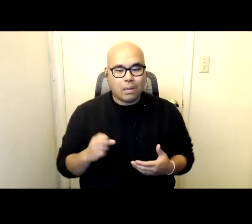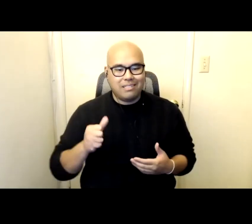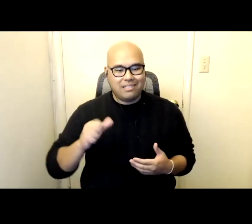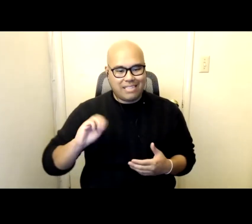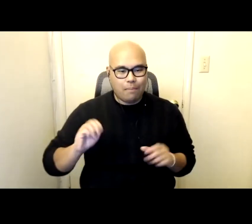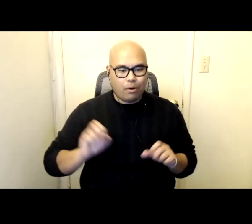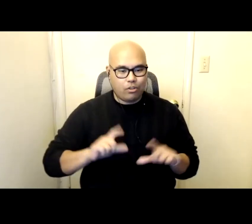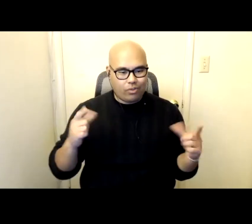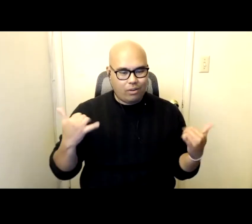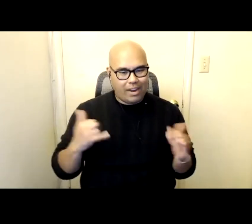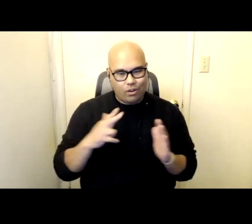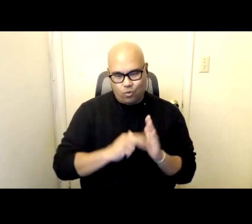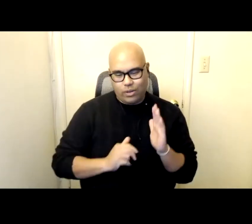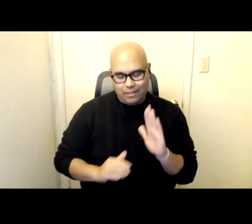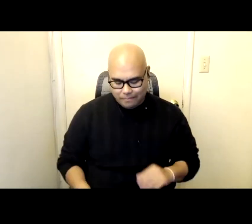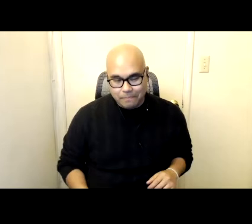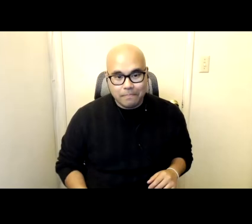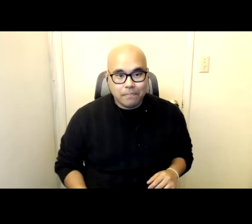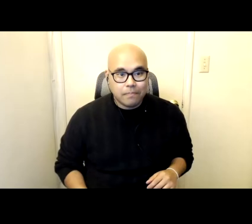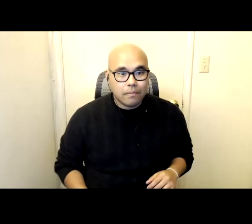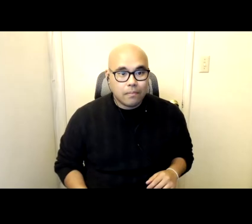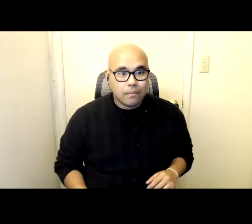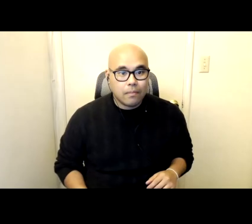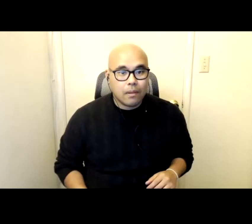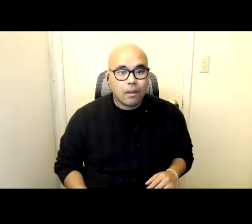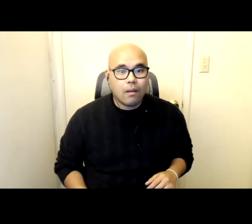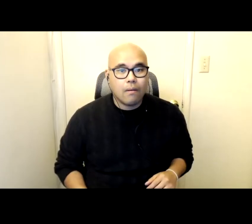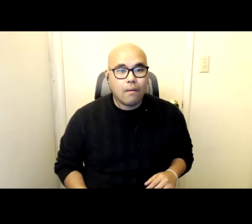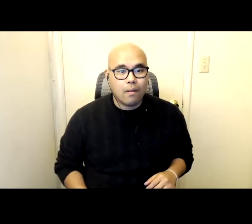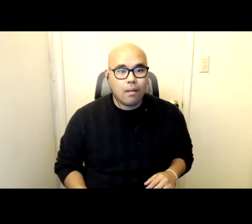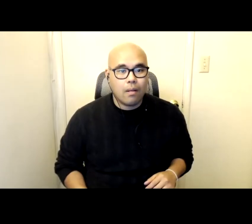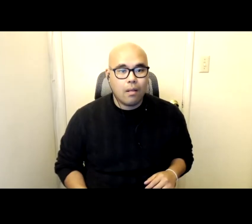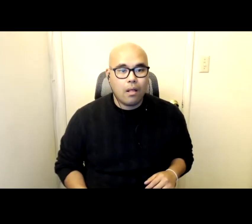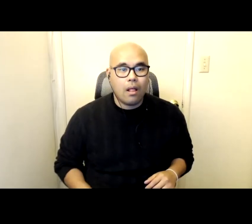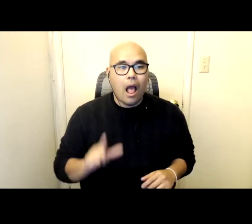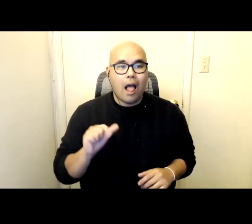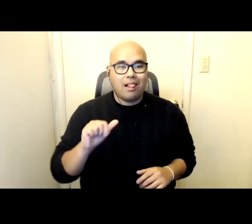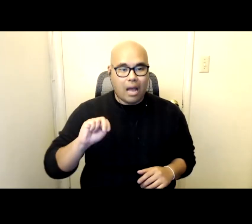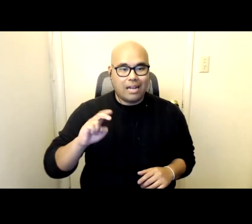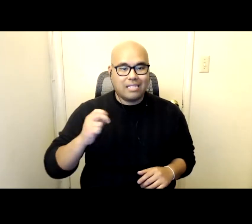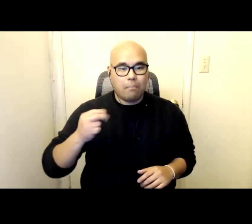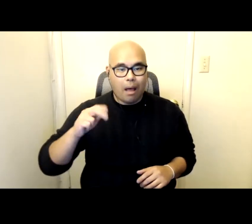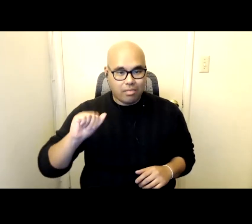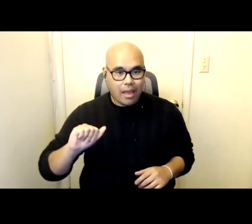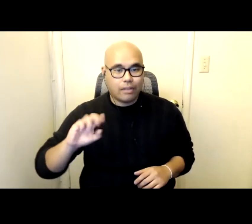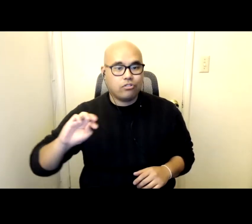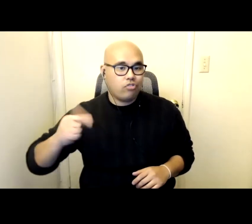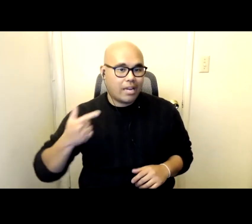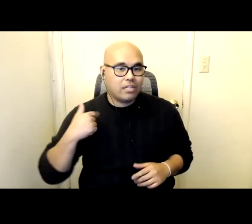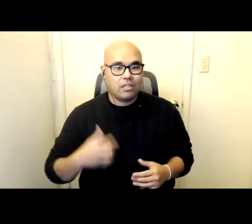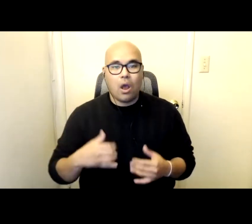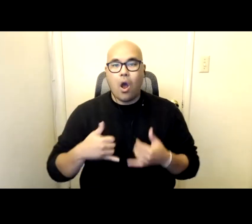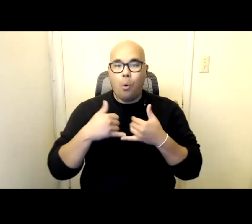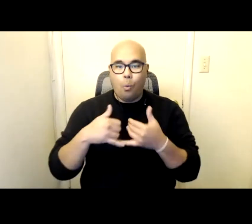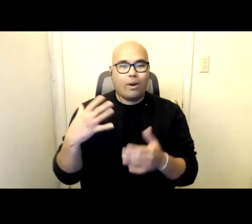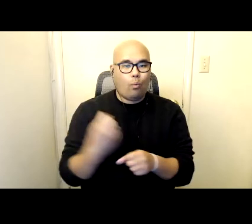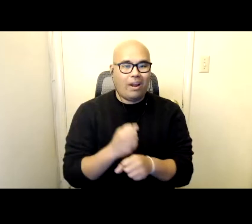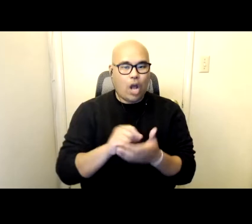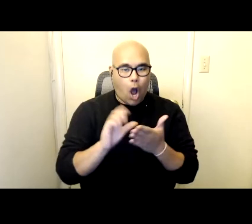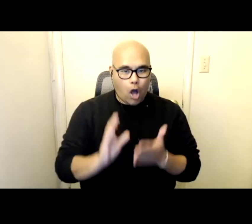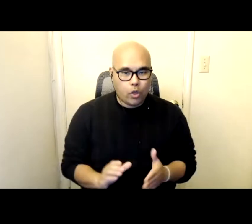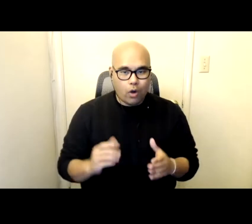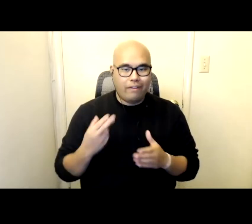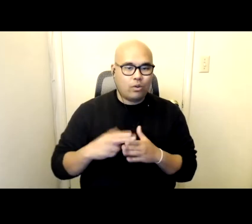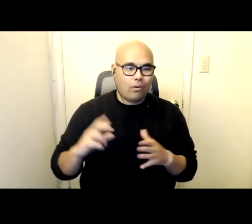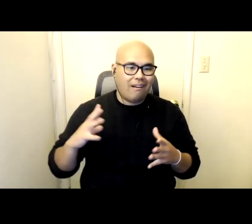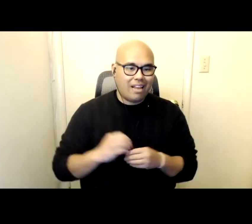read. Lan Samantha Chang is the award-winning author of a collection of short fiction, Hunger, and 3